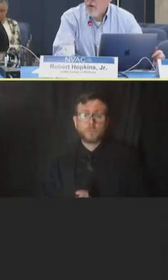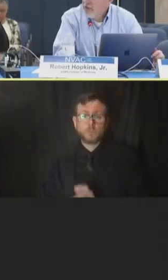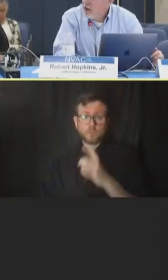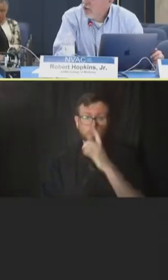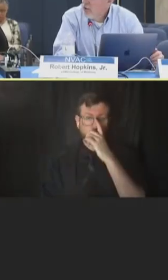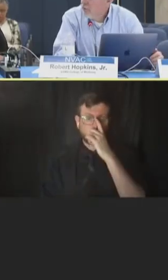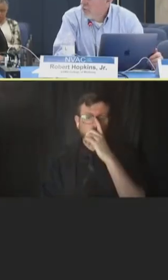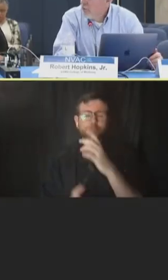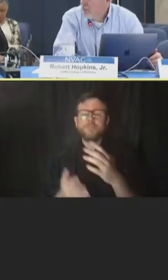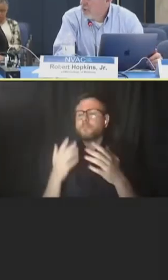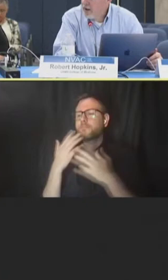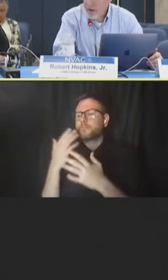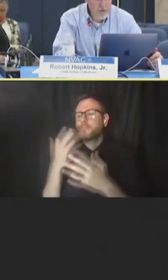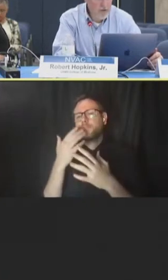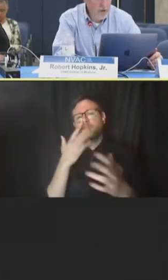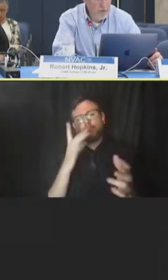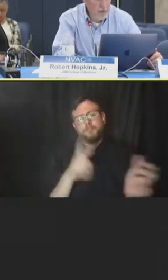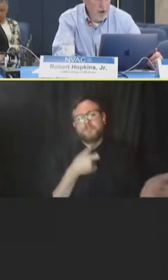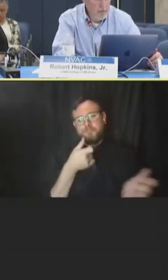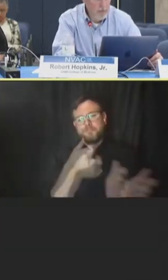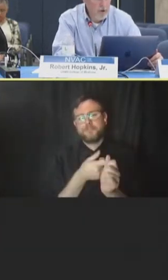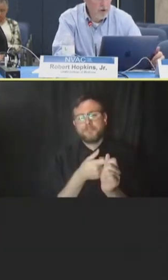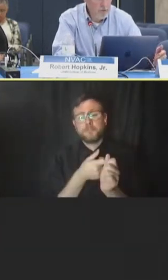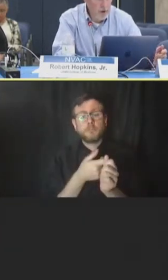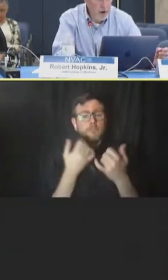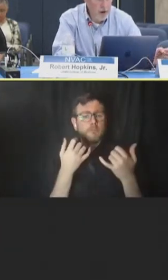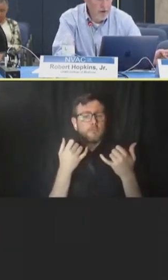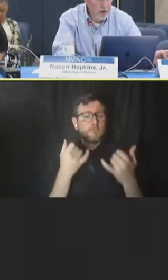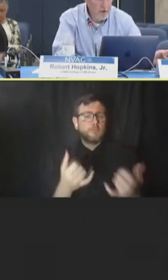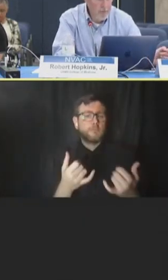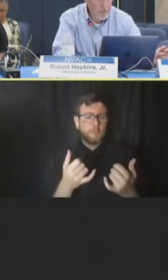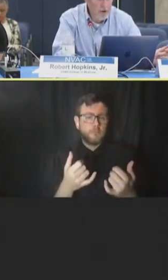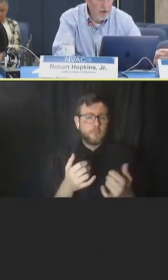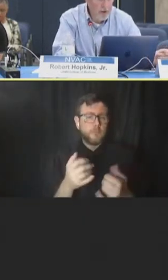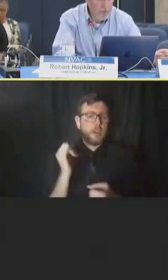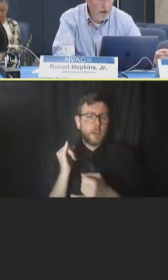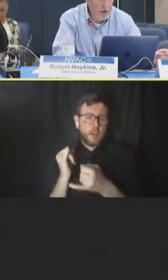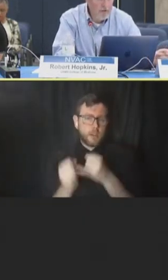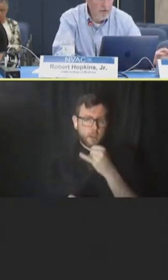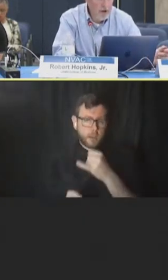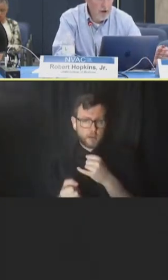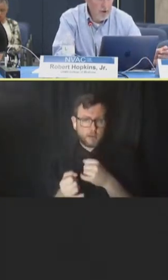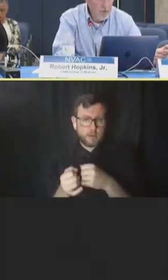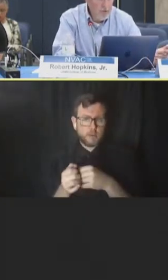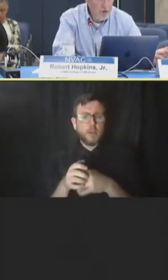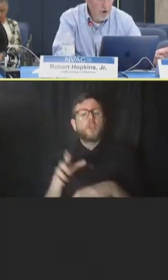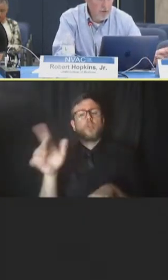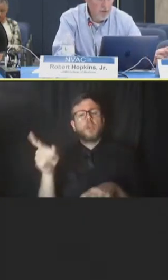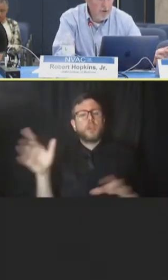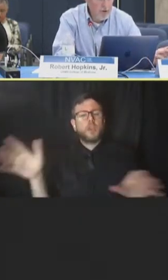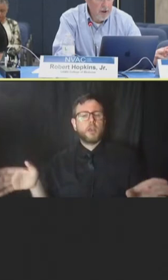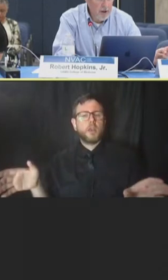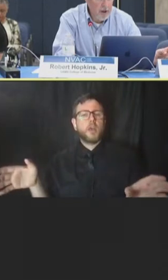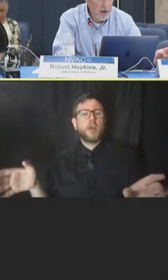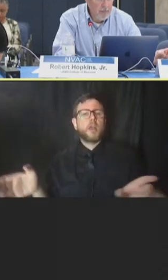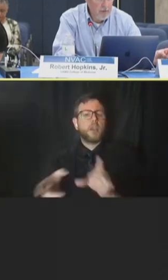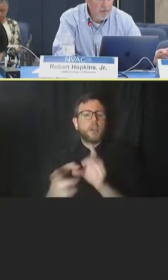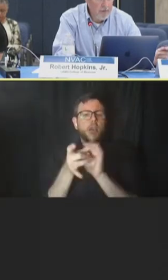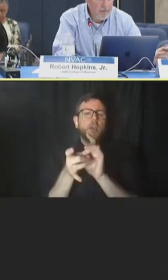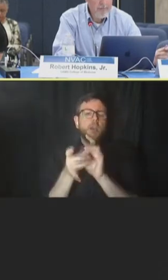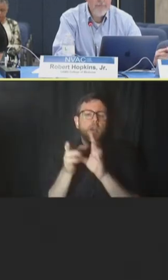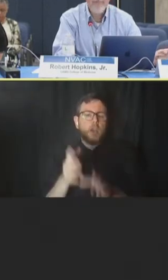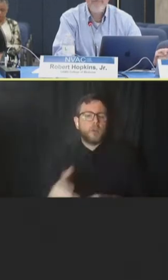All right, thank you all for your updates. We will now move on to our liaison representative updates. We'll start with AHIP.